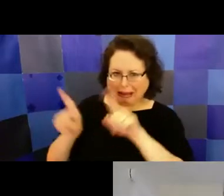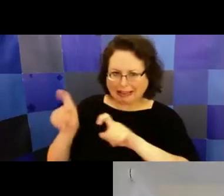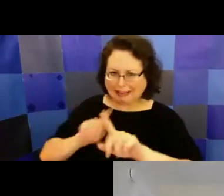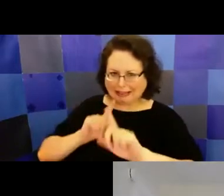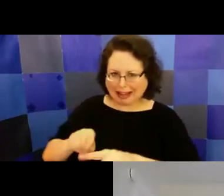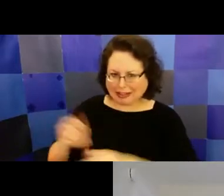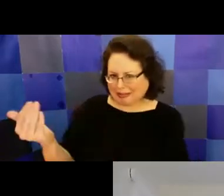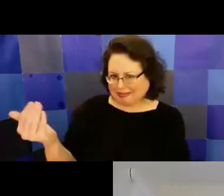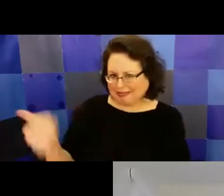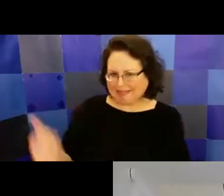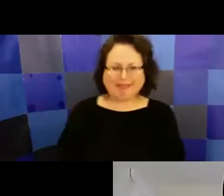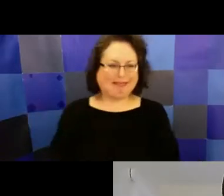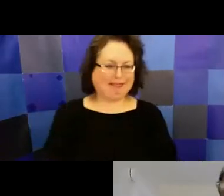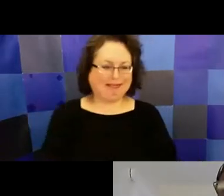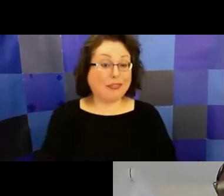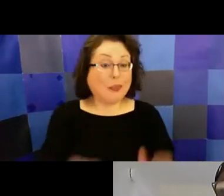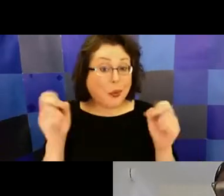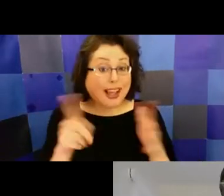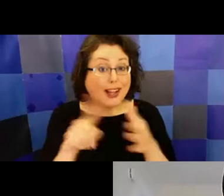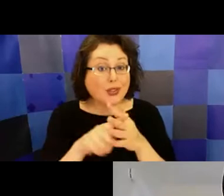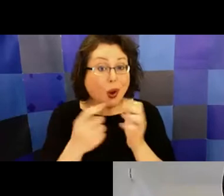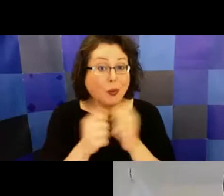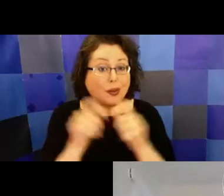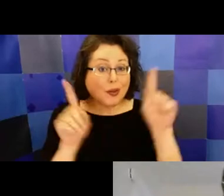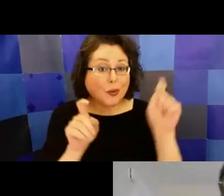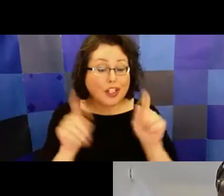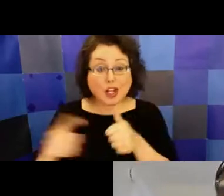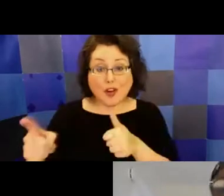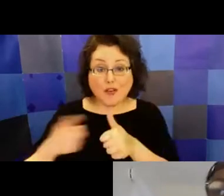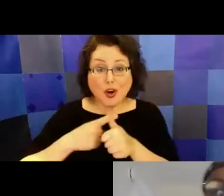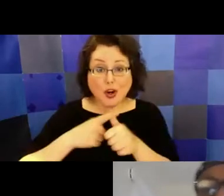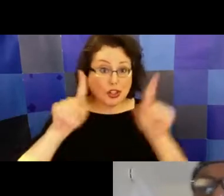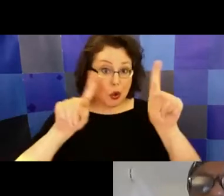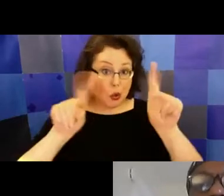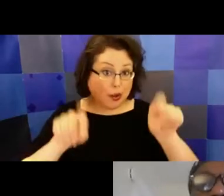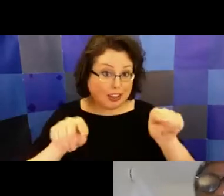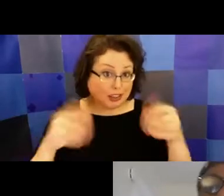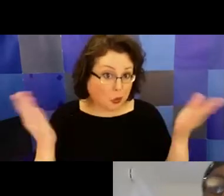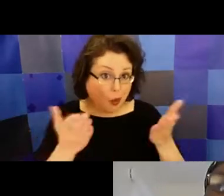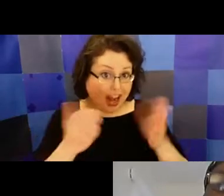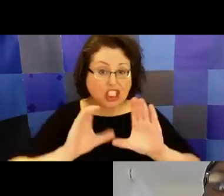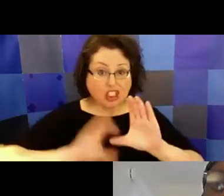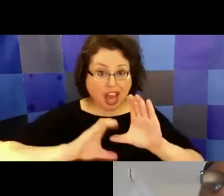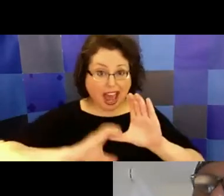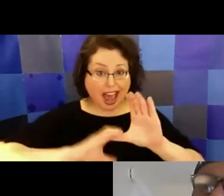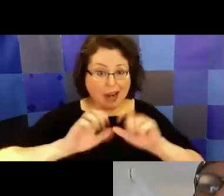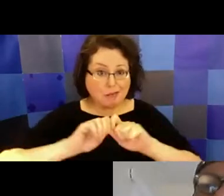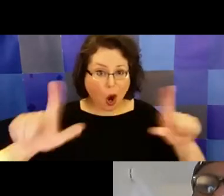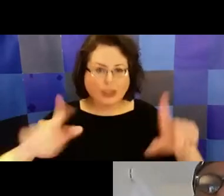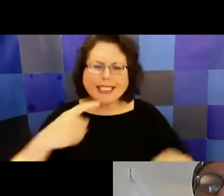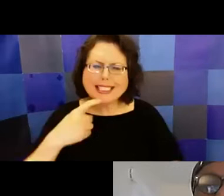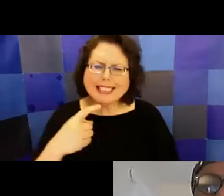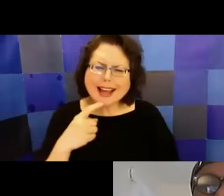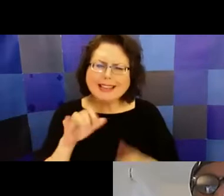Okay, let's start with the questions. So our first question for you, Dr. Rickford, in the chat, it says, in dispelling the